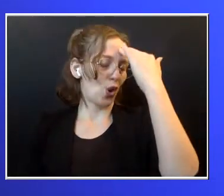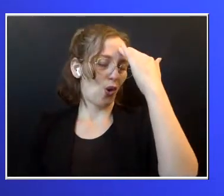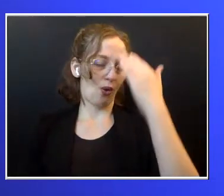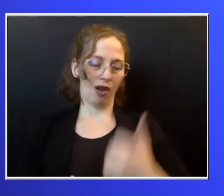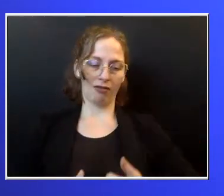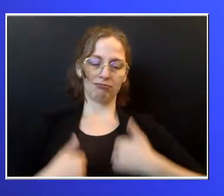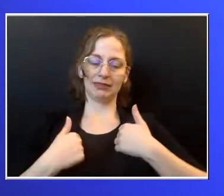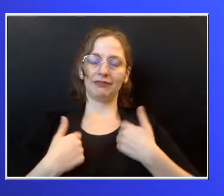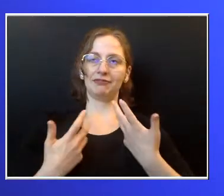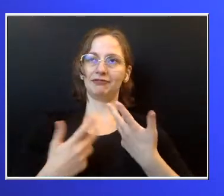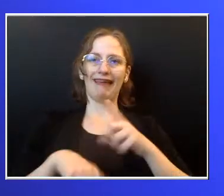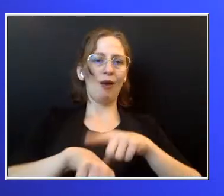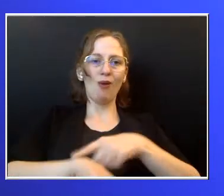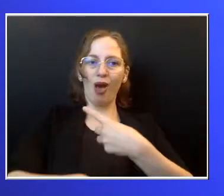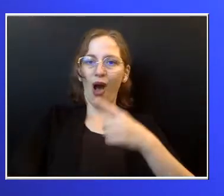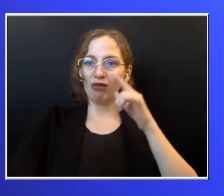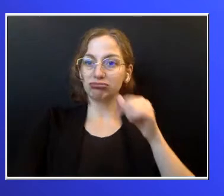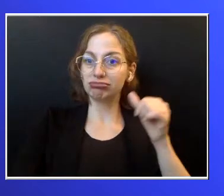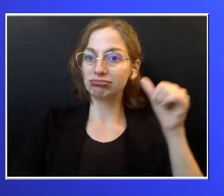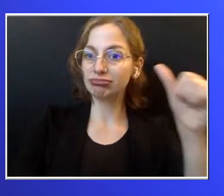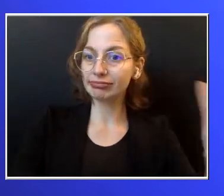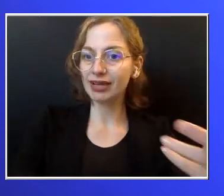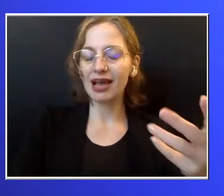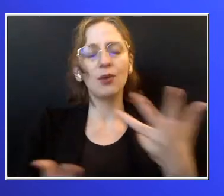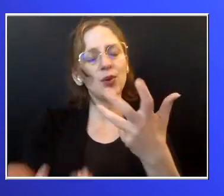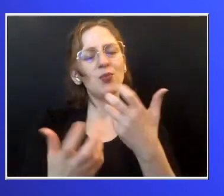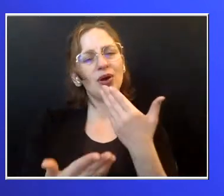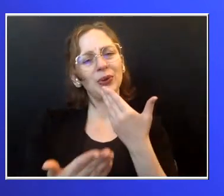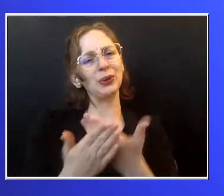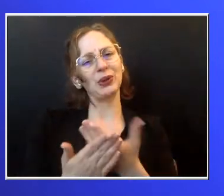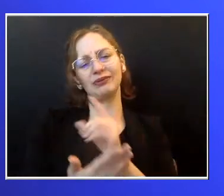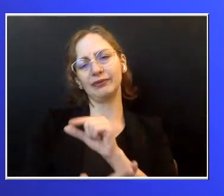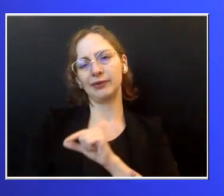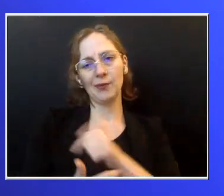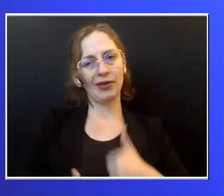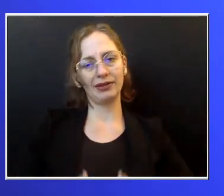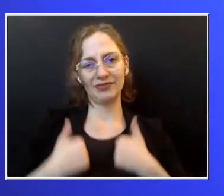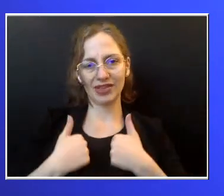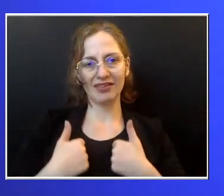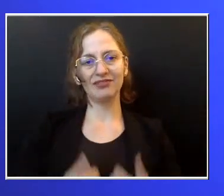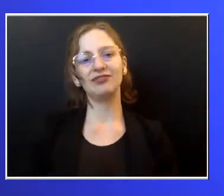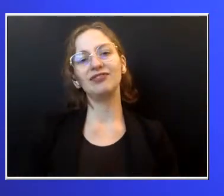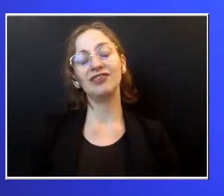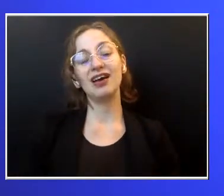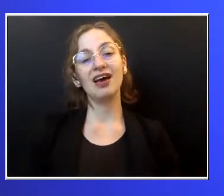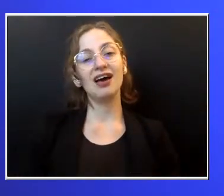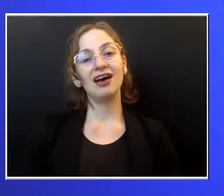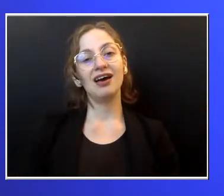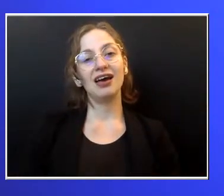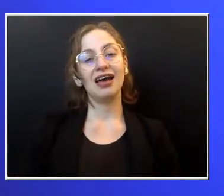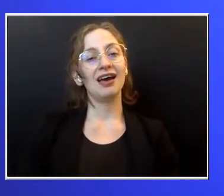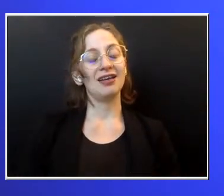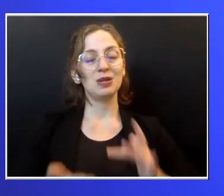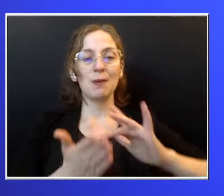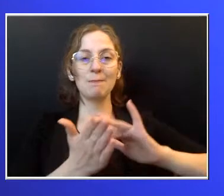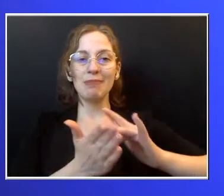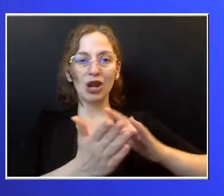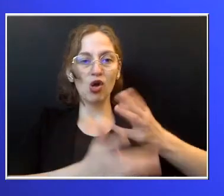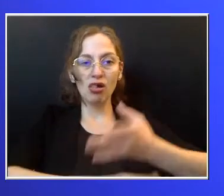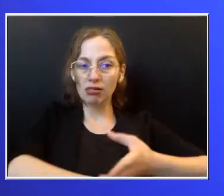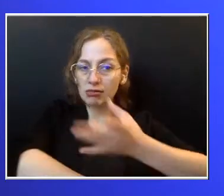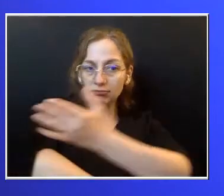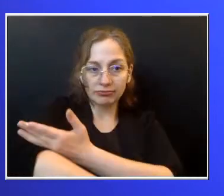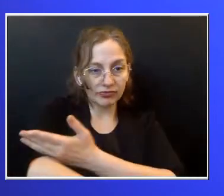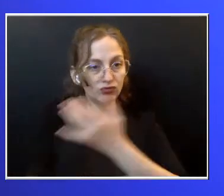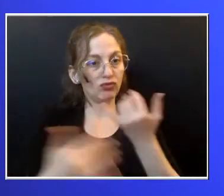possibly can. And you know, the advances that are being made are really pretty remarkable. And being at a